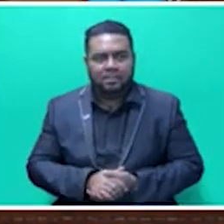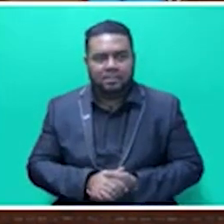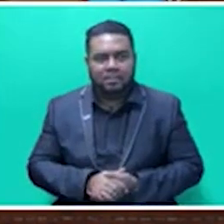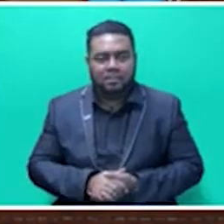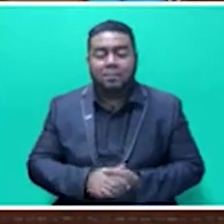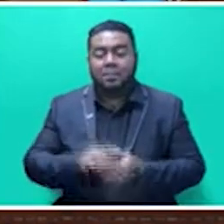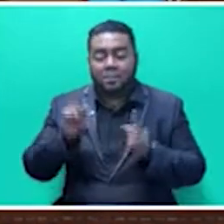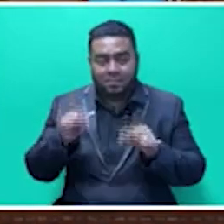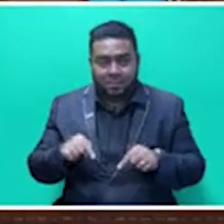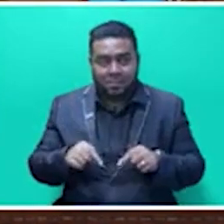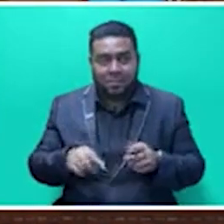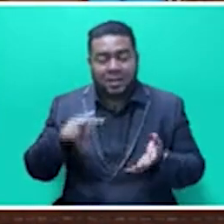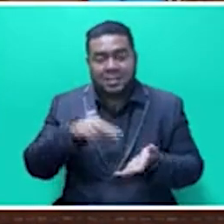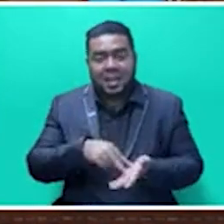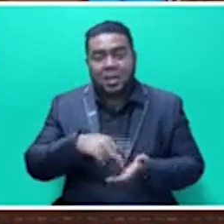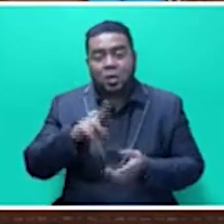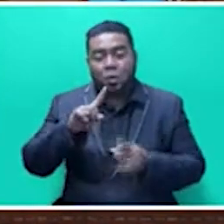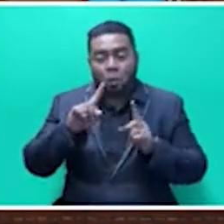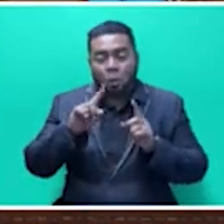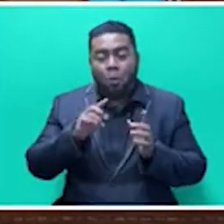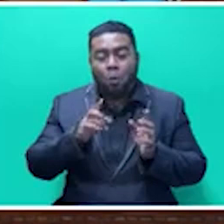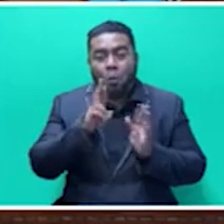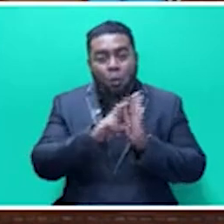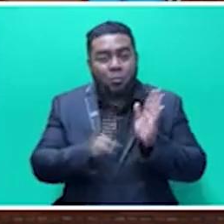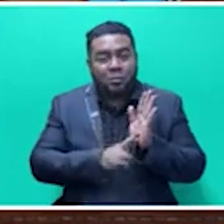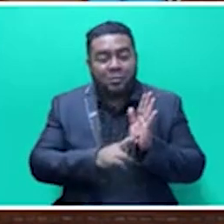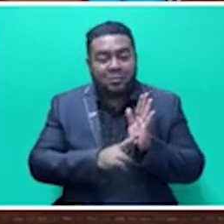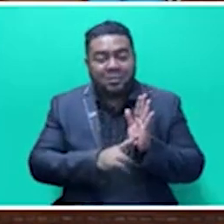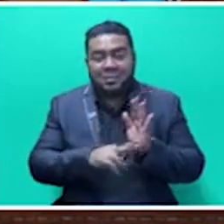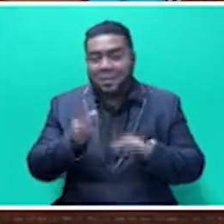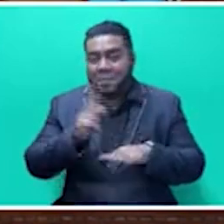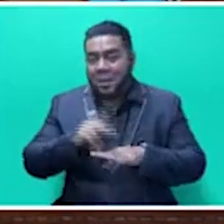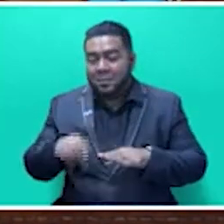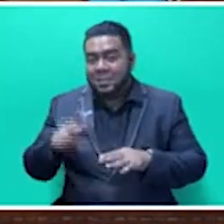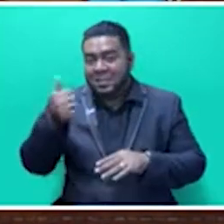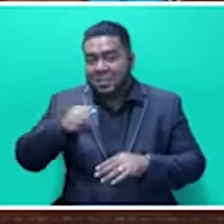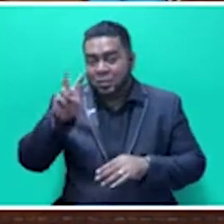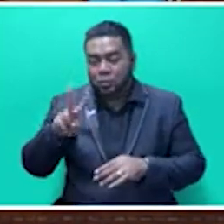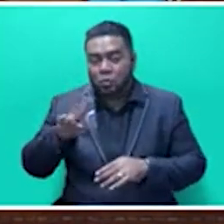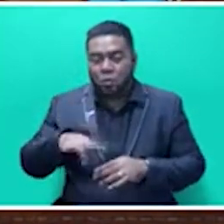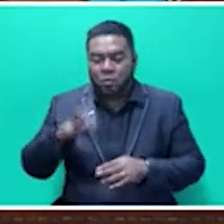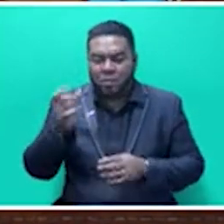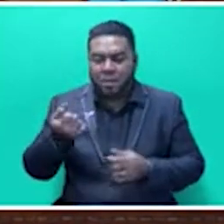In this respect, Standing Order 62, Clause 3 states the conduct of members,